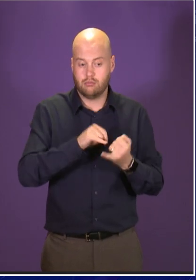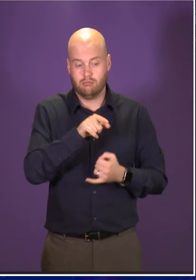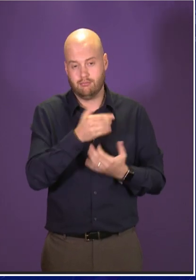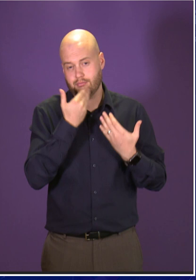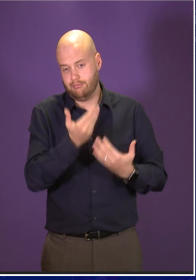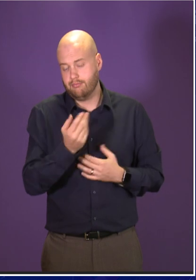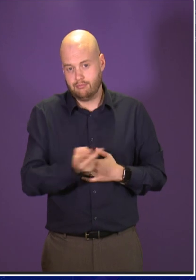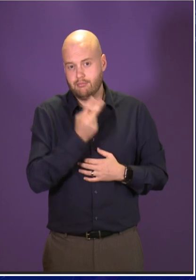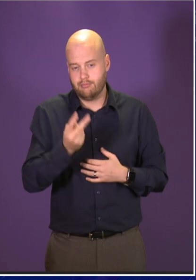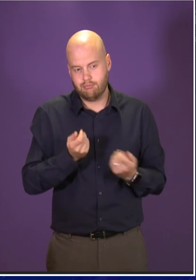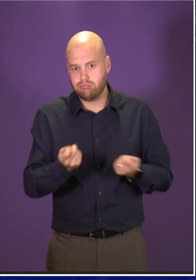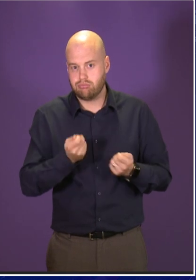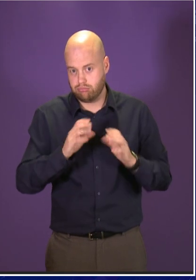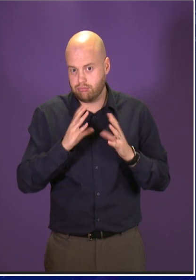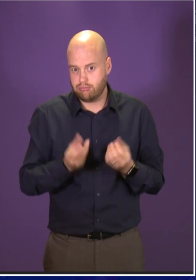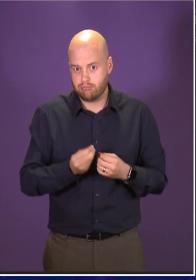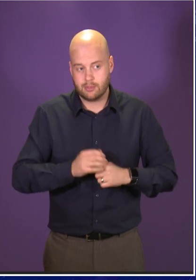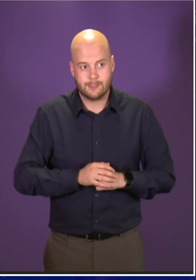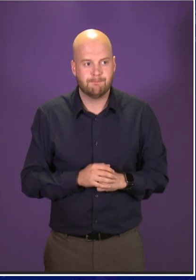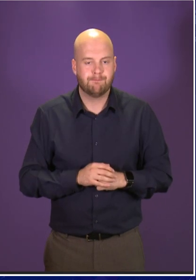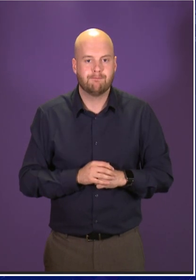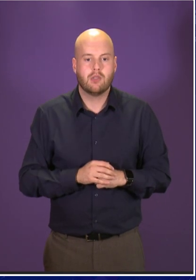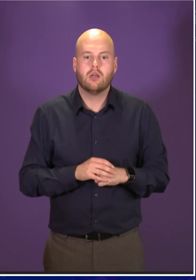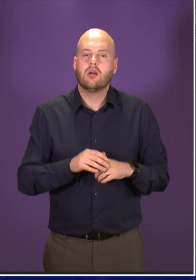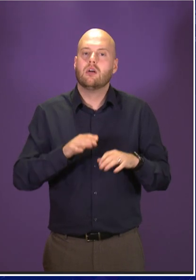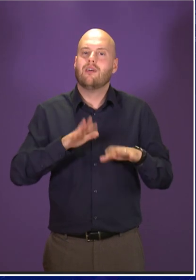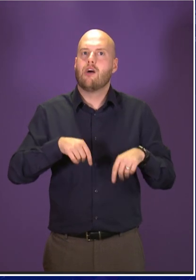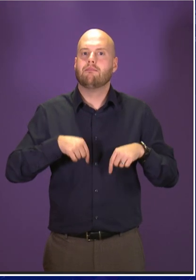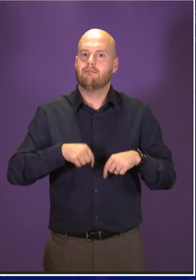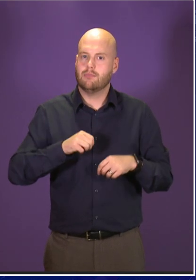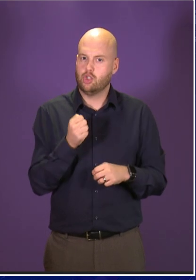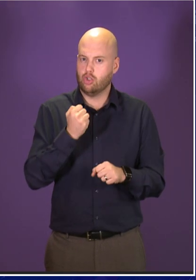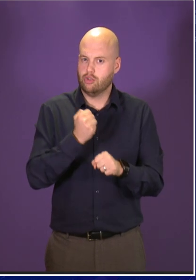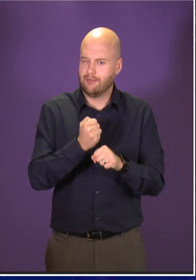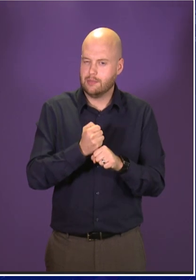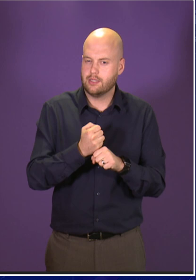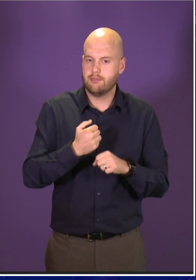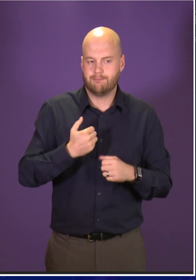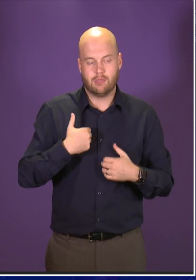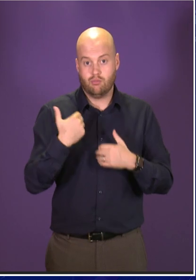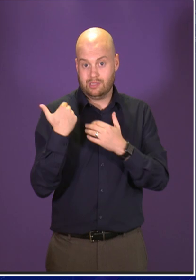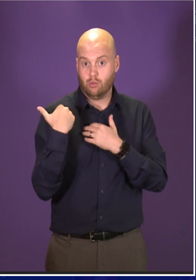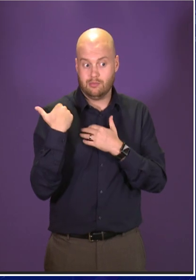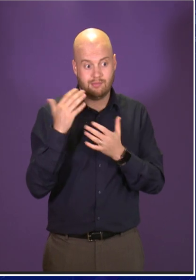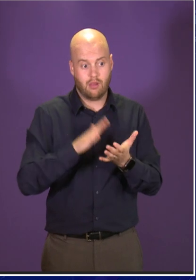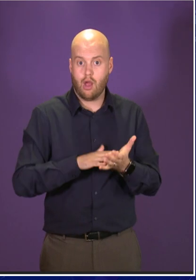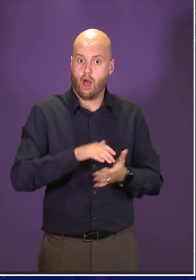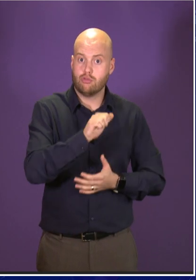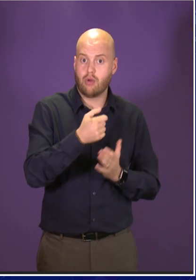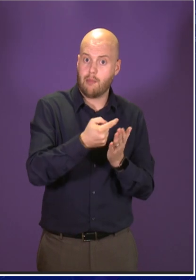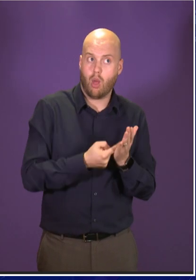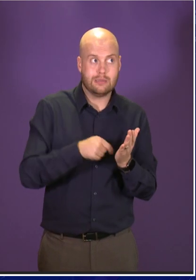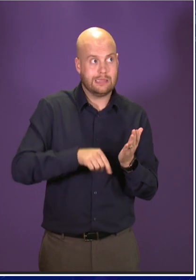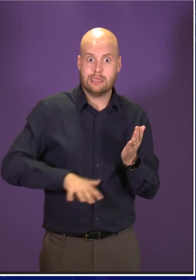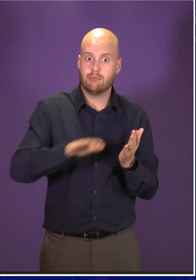you. On behalf of the Scottish Government, which has responsibility for culture policy in Scotland,